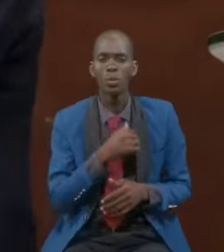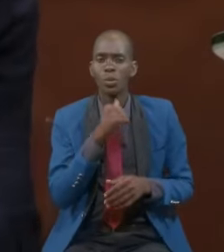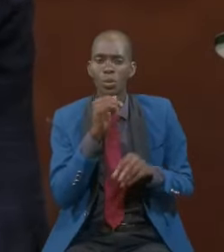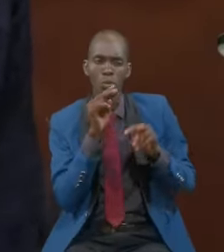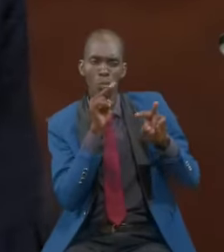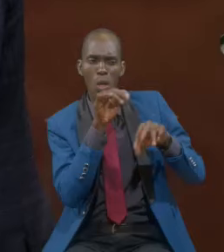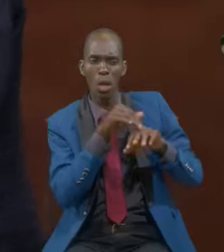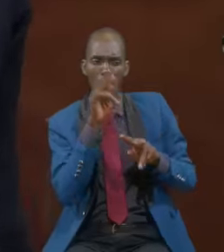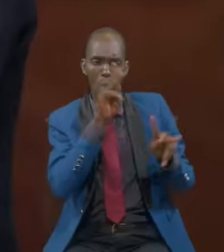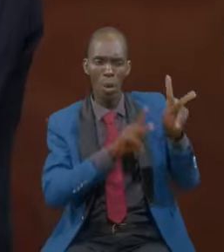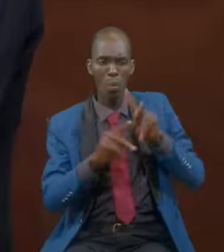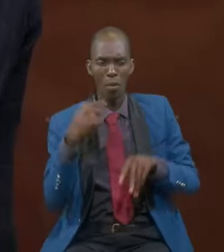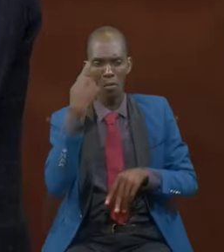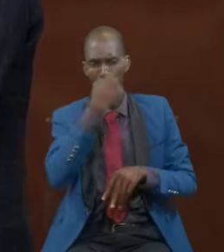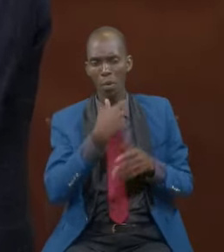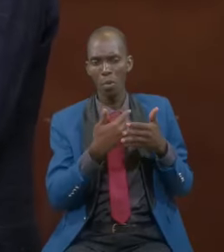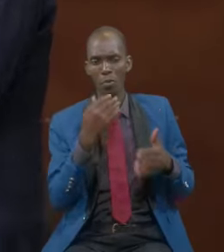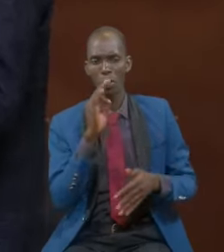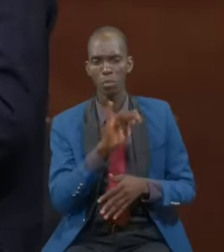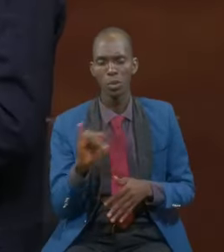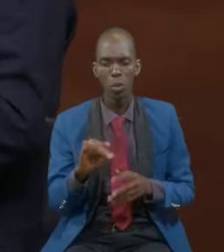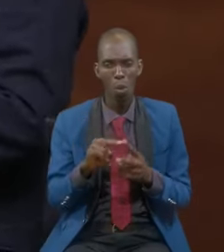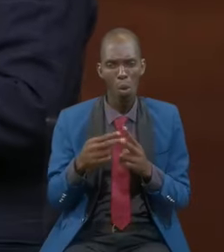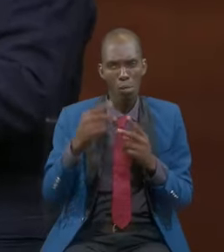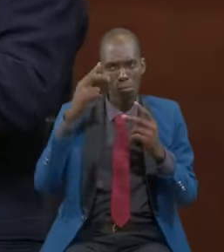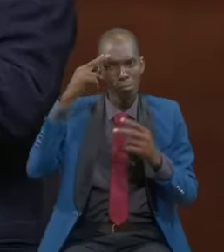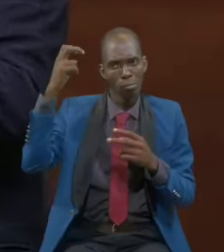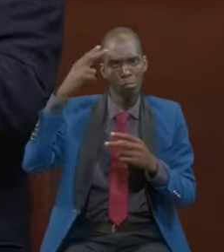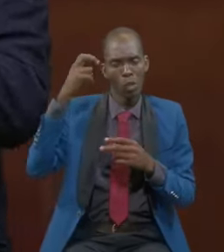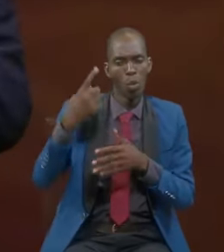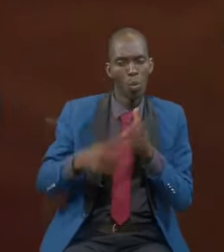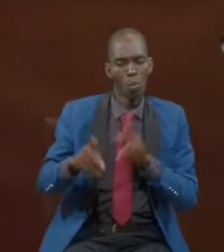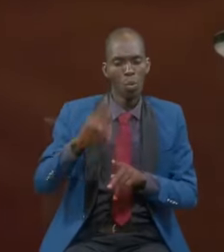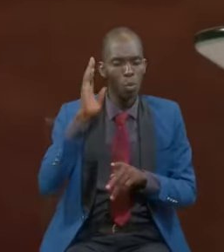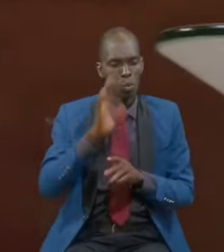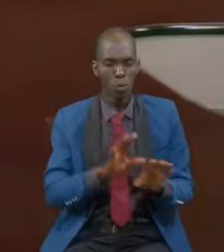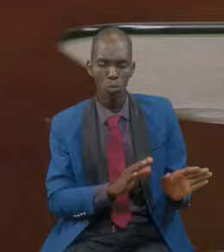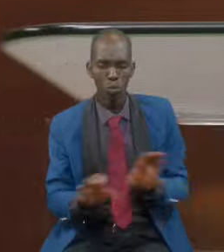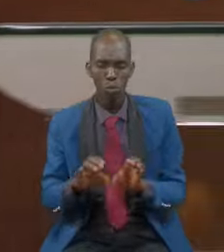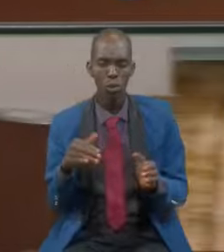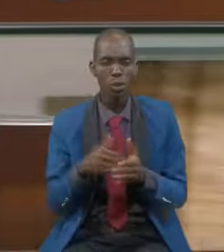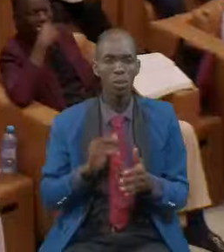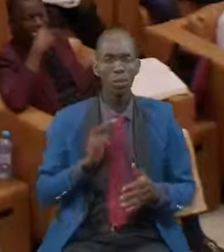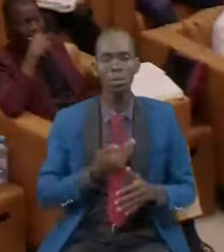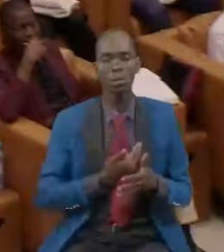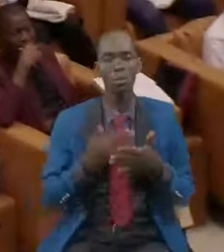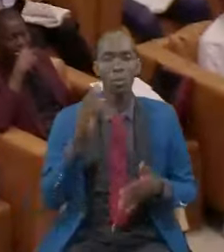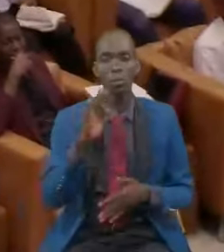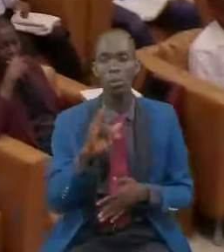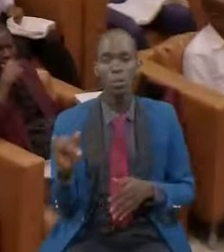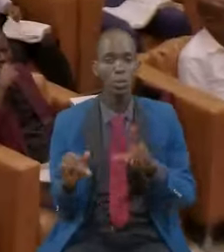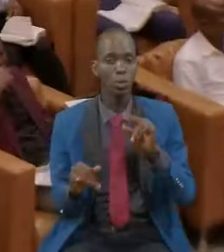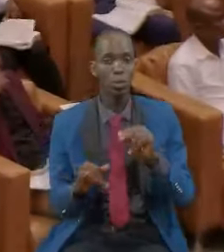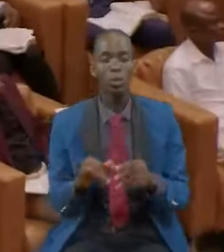know, gauging what they will do, what they will not do, how they will act. That is what makes